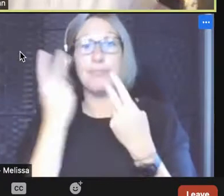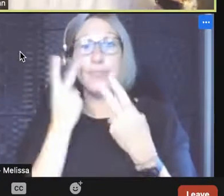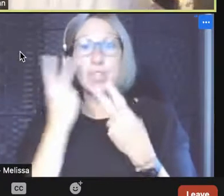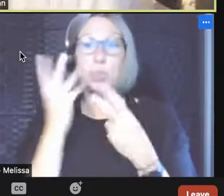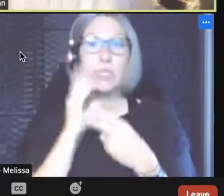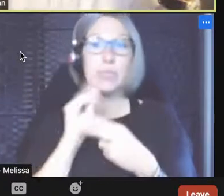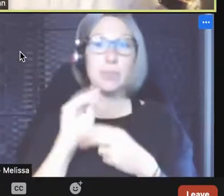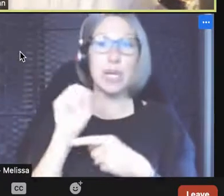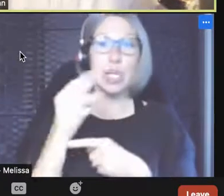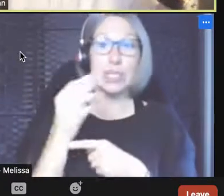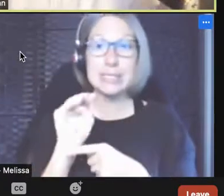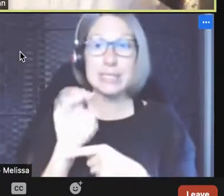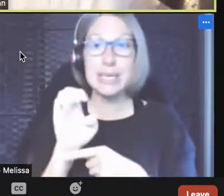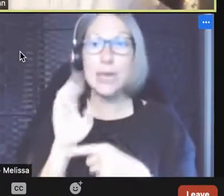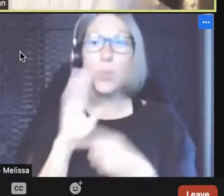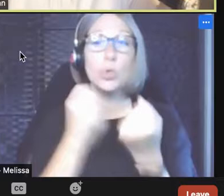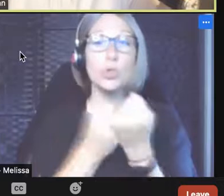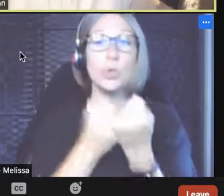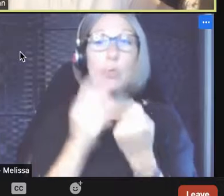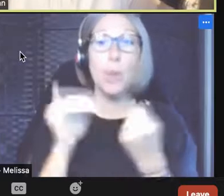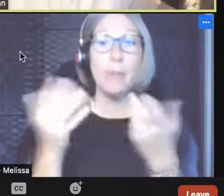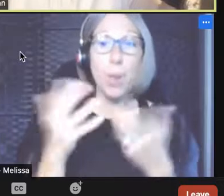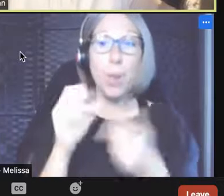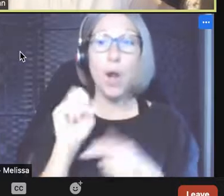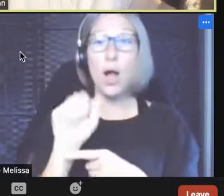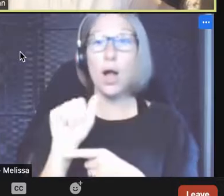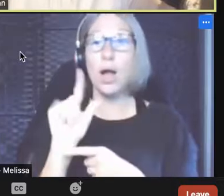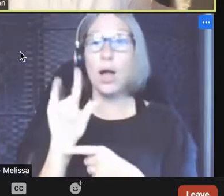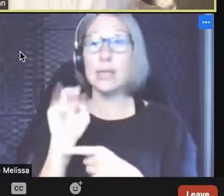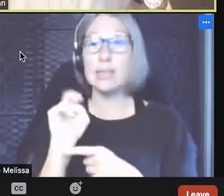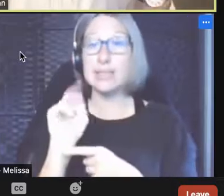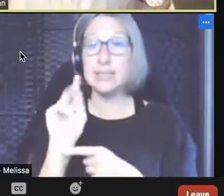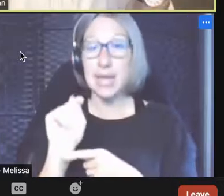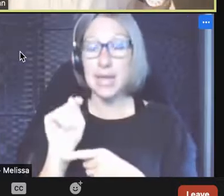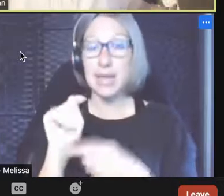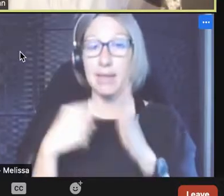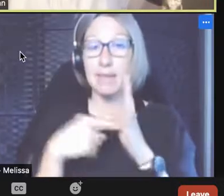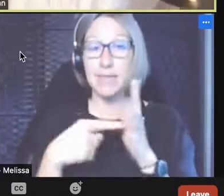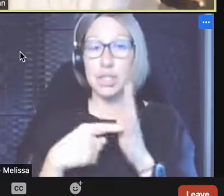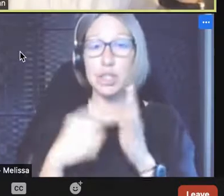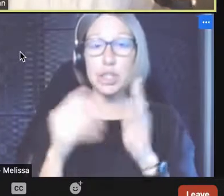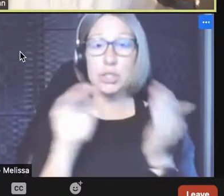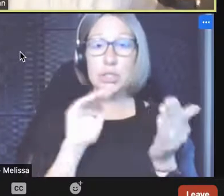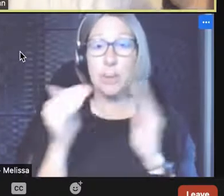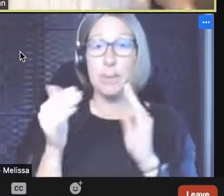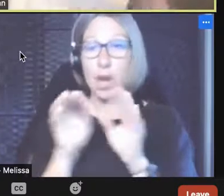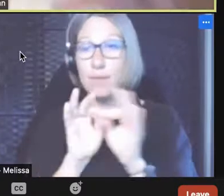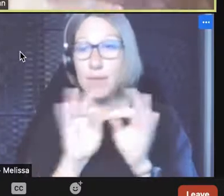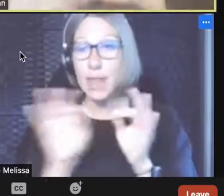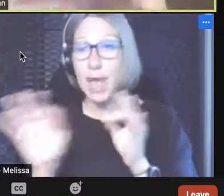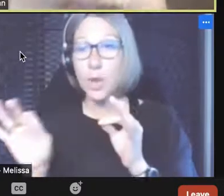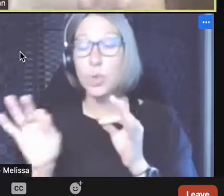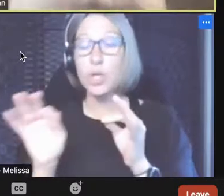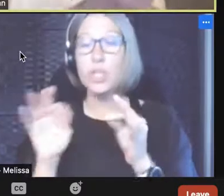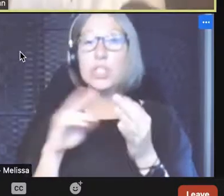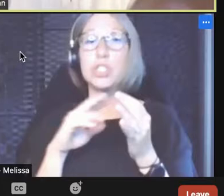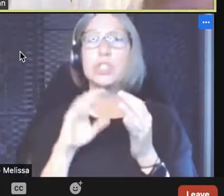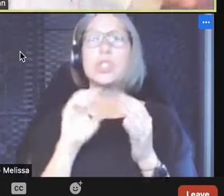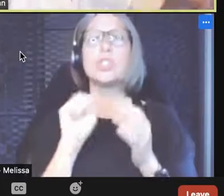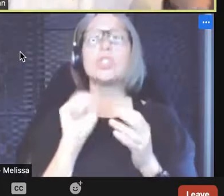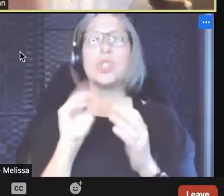by salient features and comparative language, so that this child's able to do this thing that we